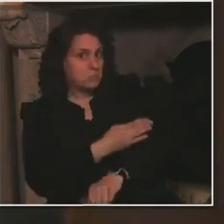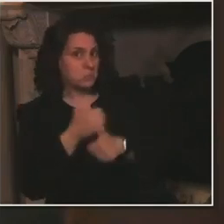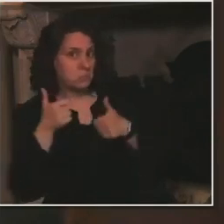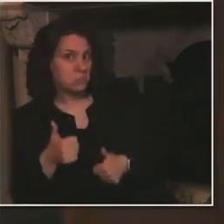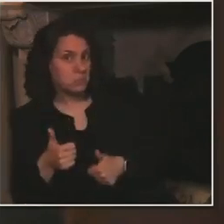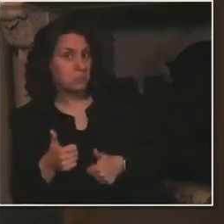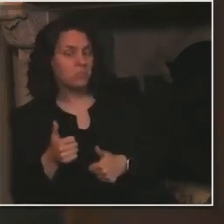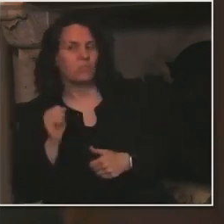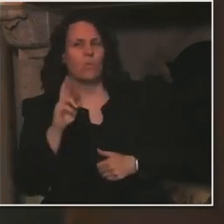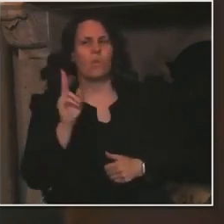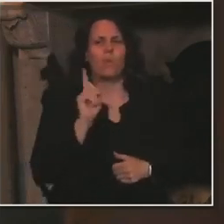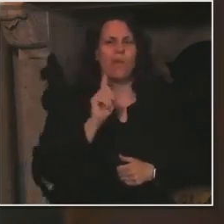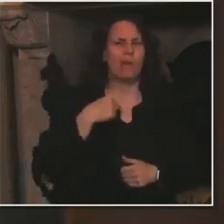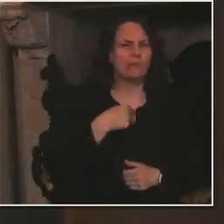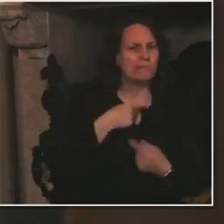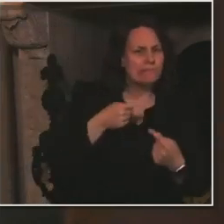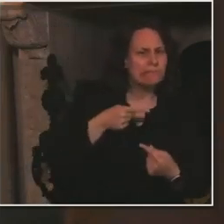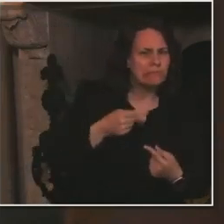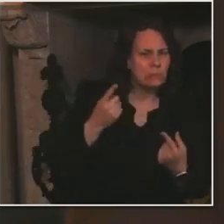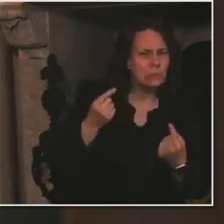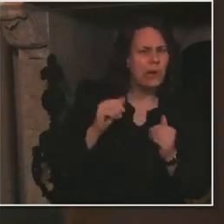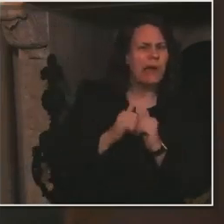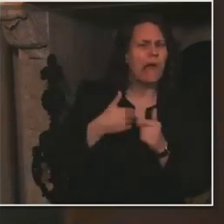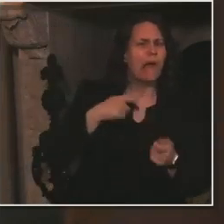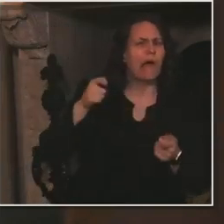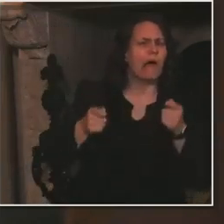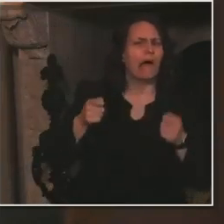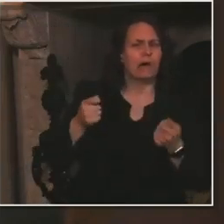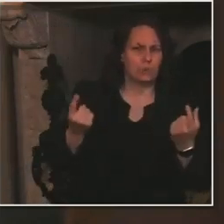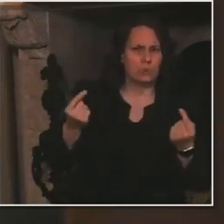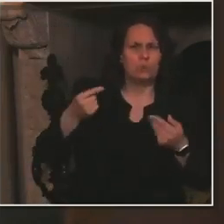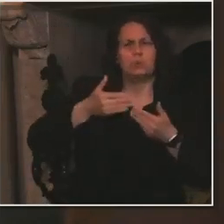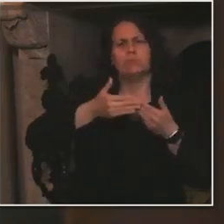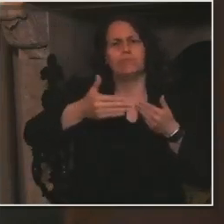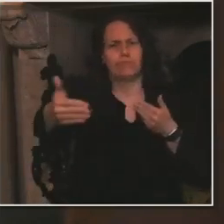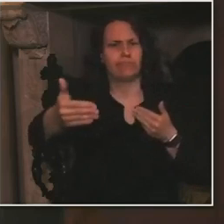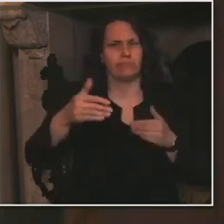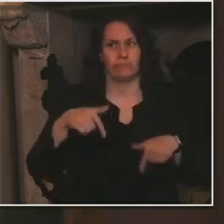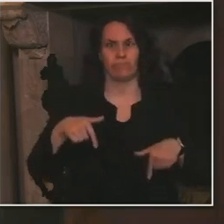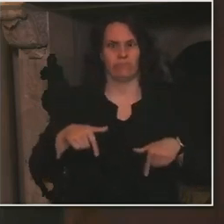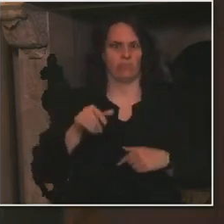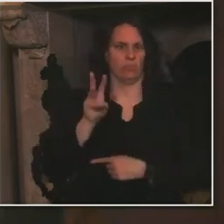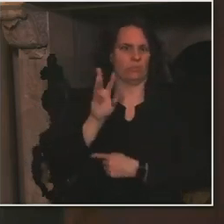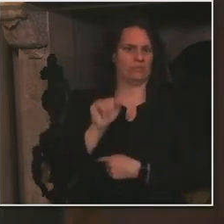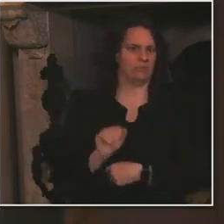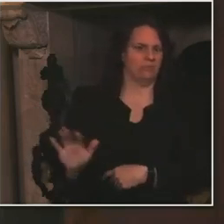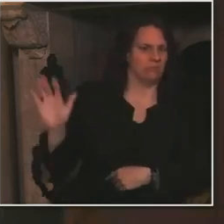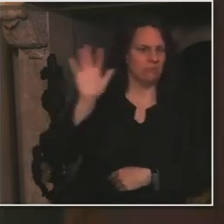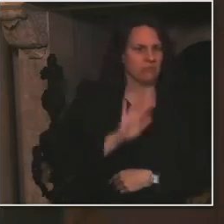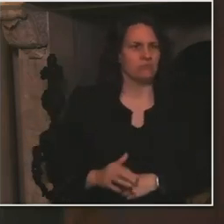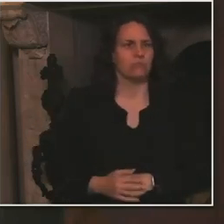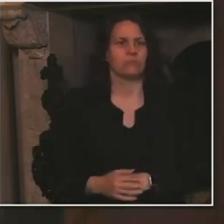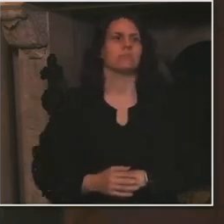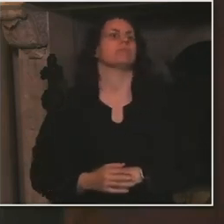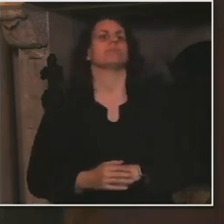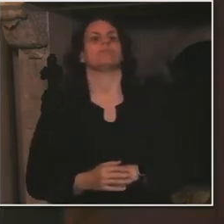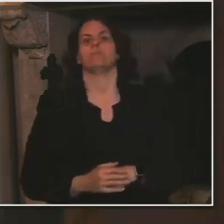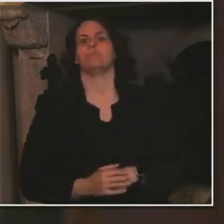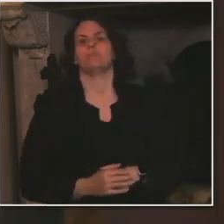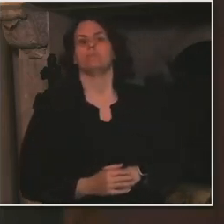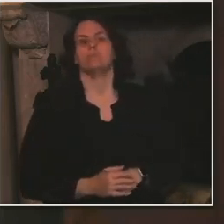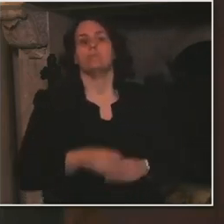there, and where we are in our progress along the way. The data dashboard currently focuses on the Wisconsin gating